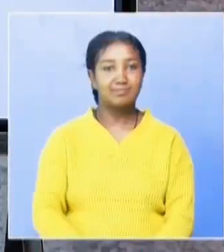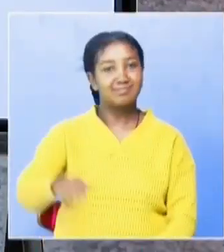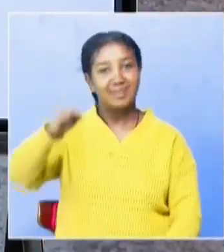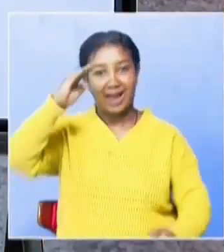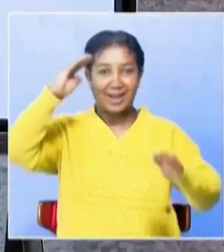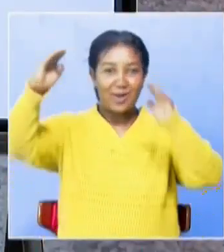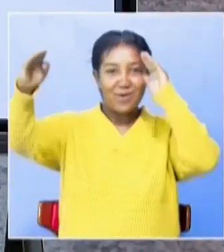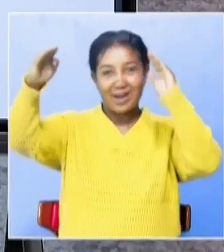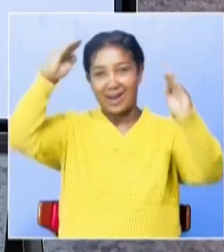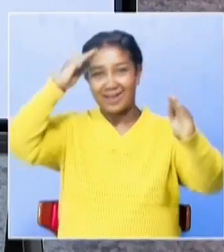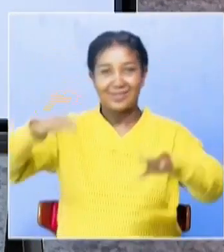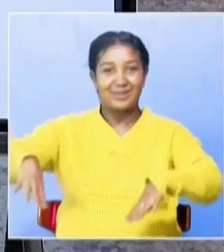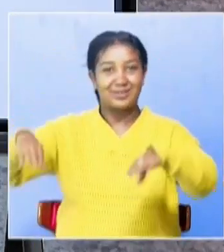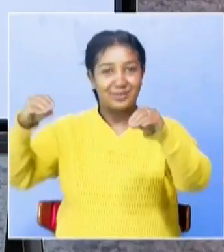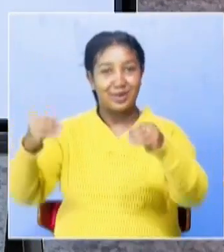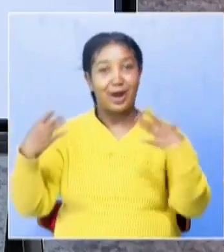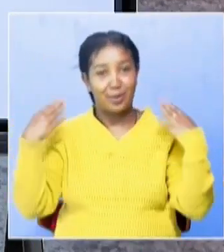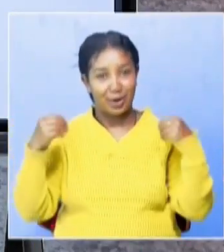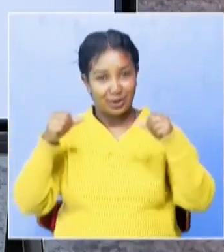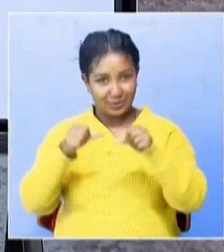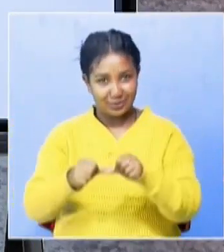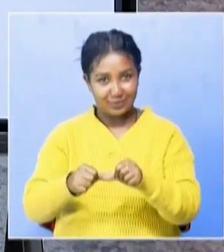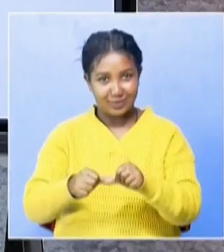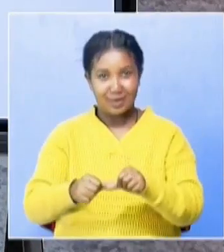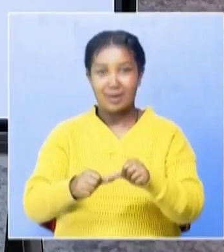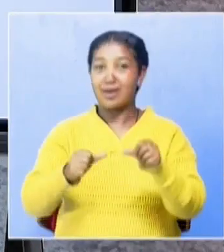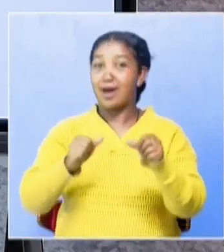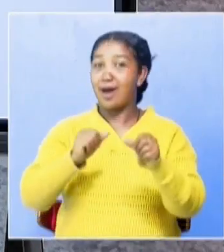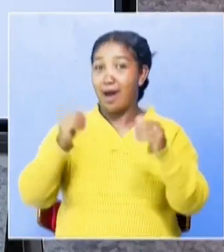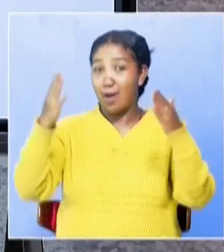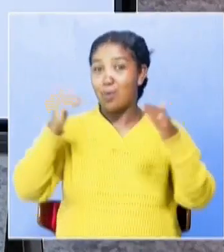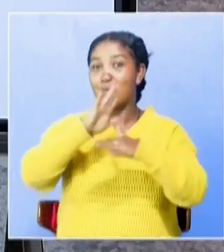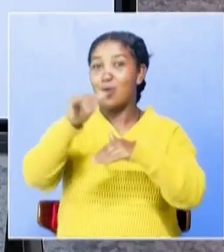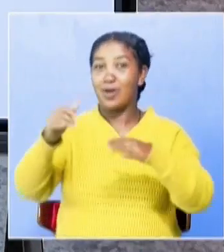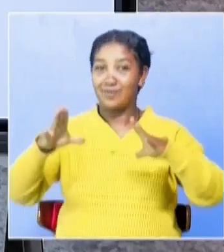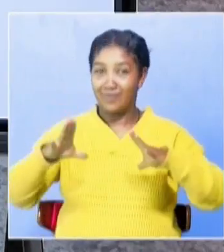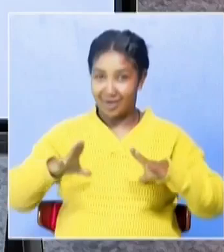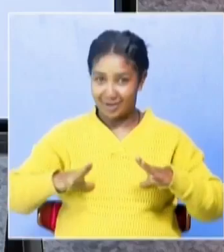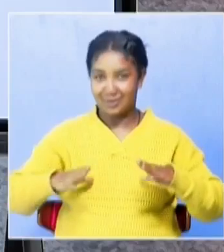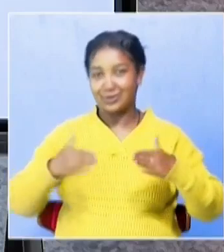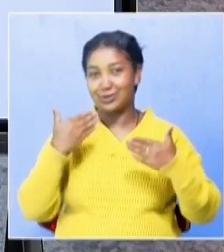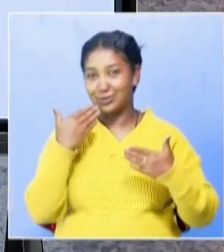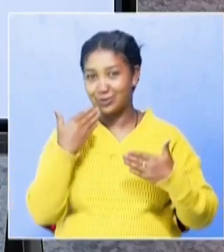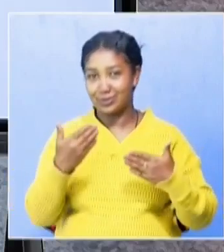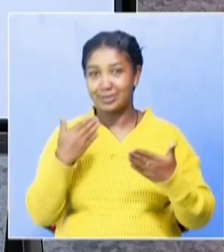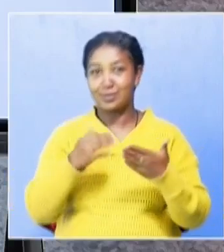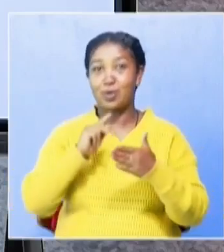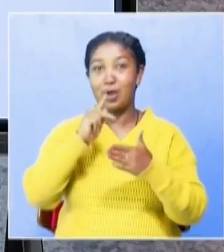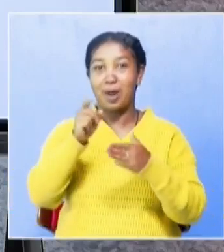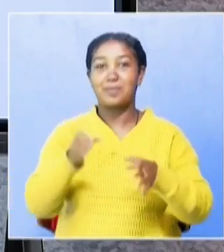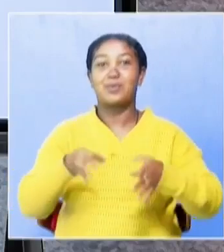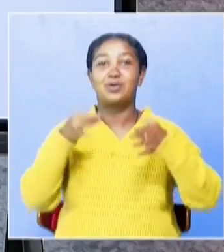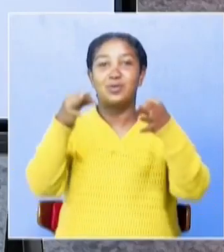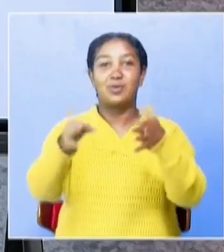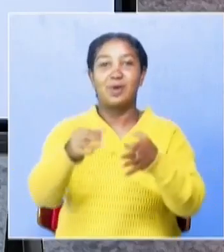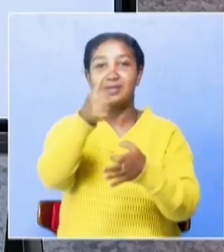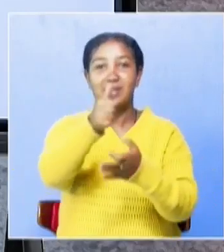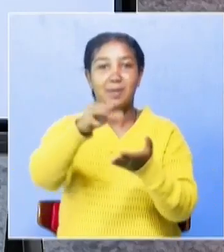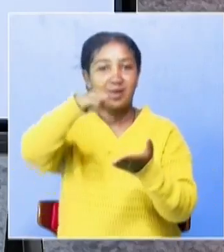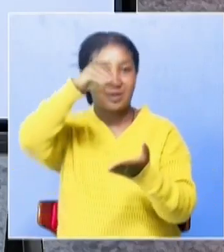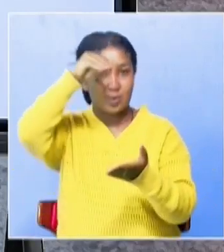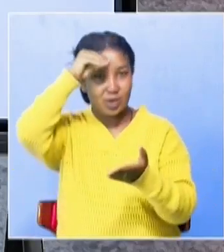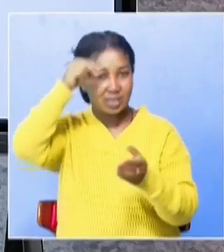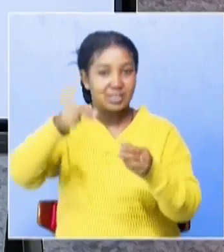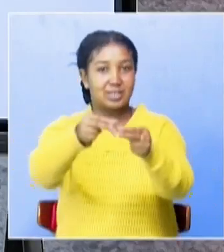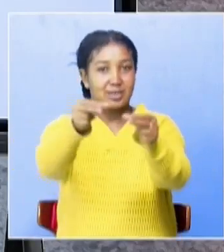Hello students, how are you? I hope you're fine. Good. This program is brought to you by City Government